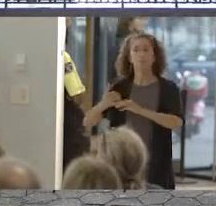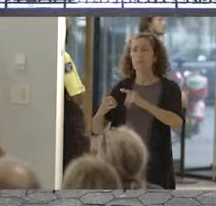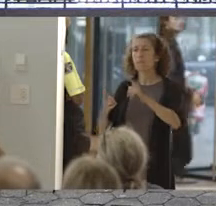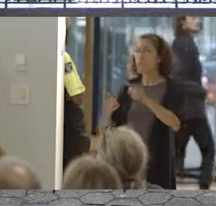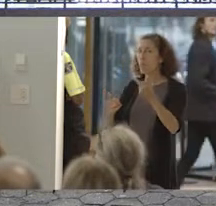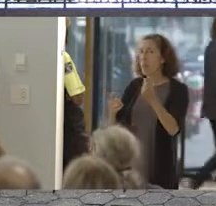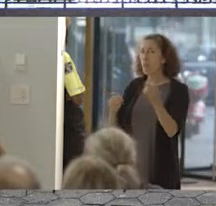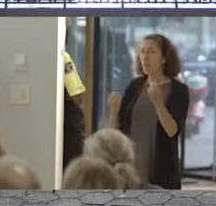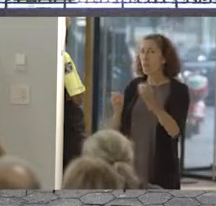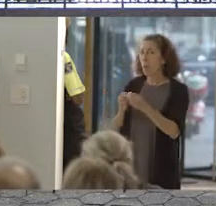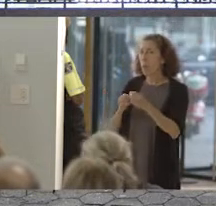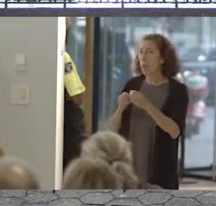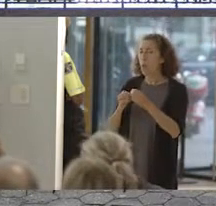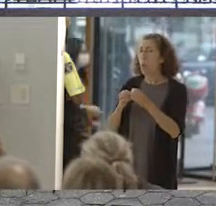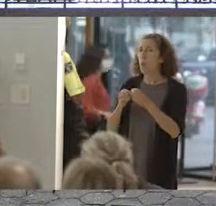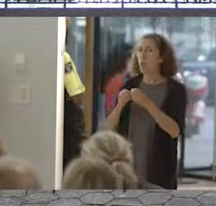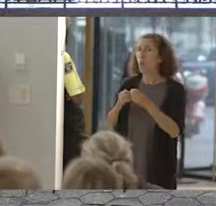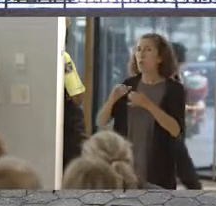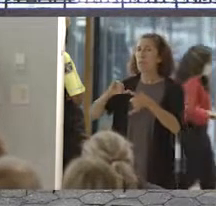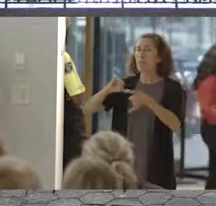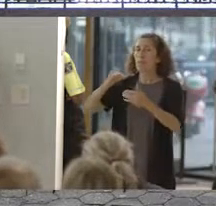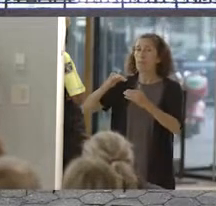So it would